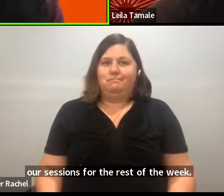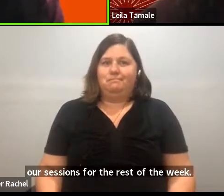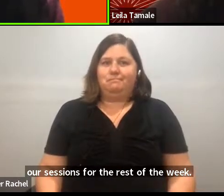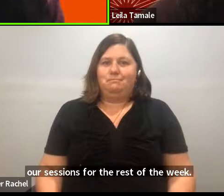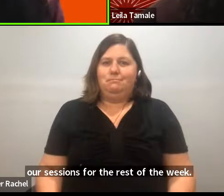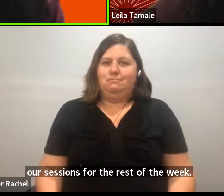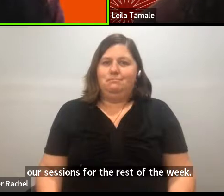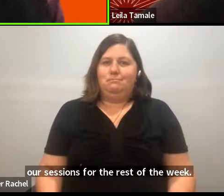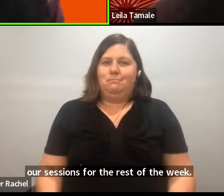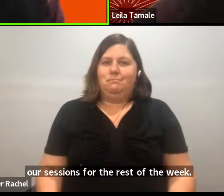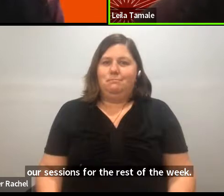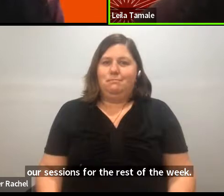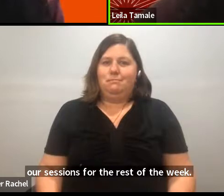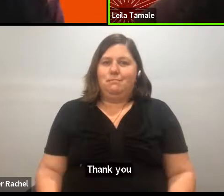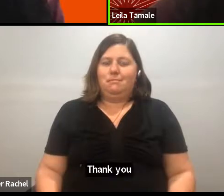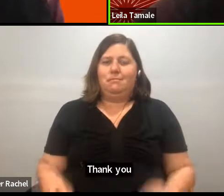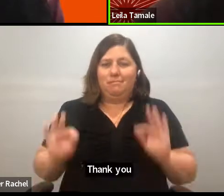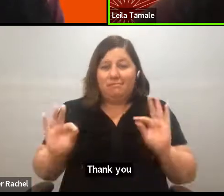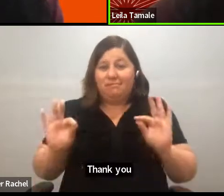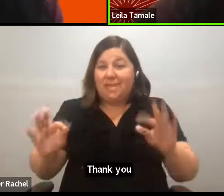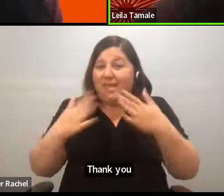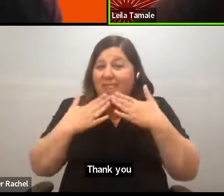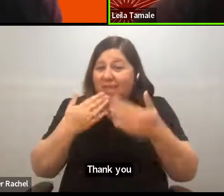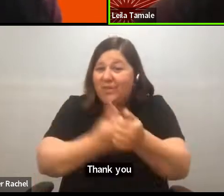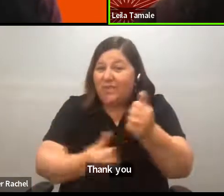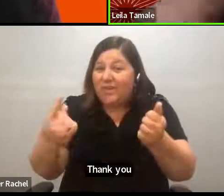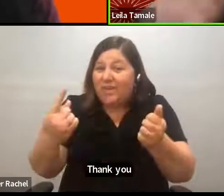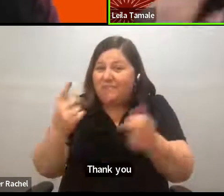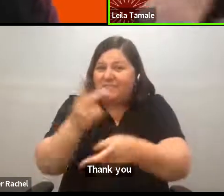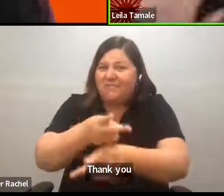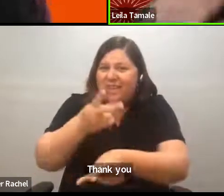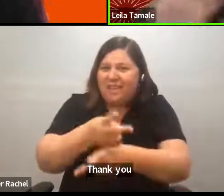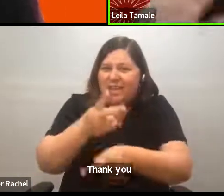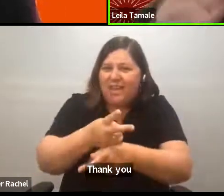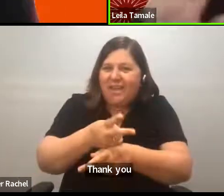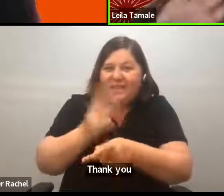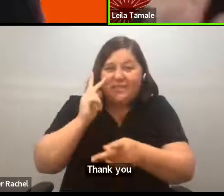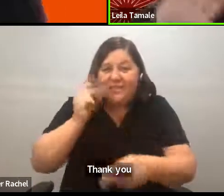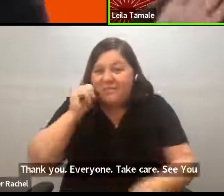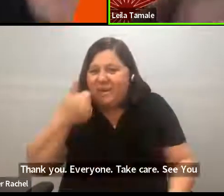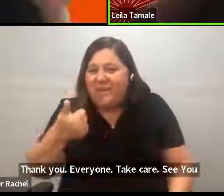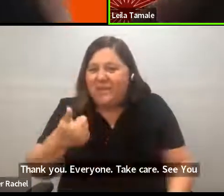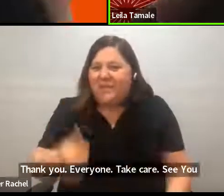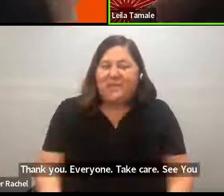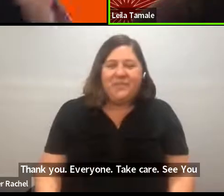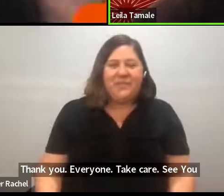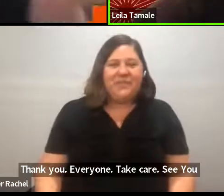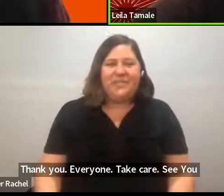Thank you, everyone. Take care. See you tomorrow.